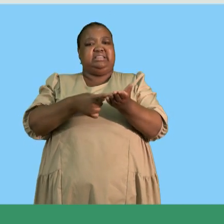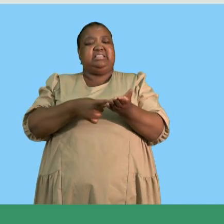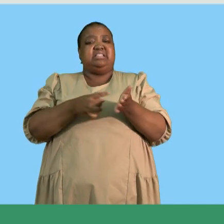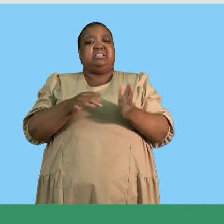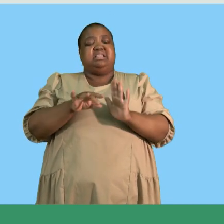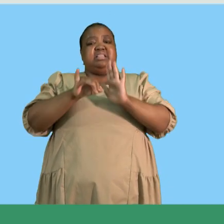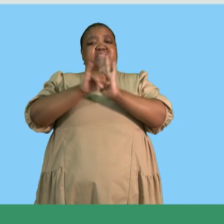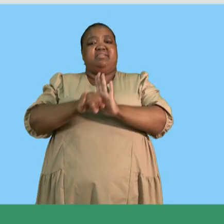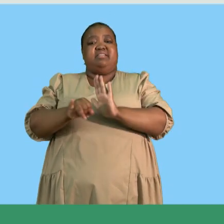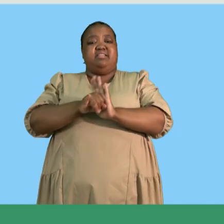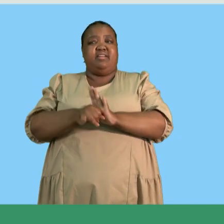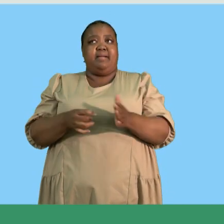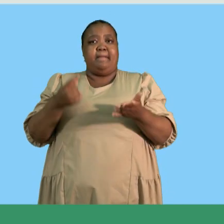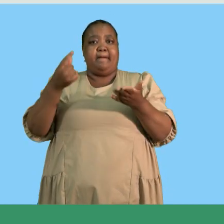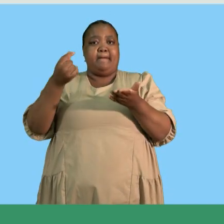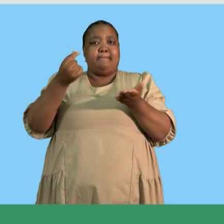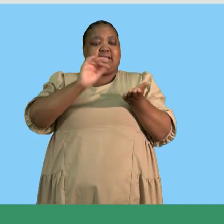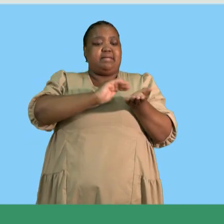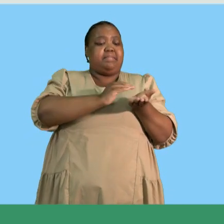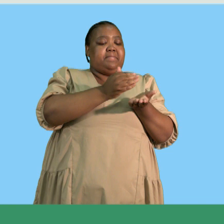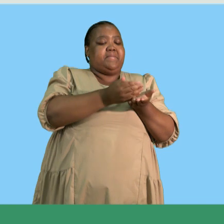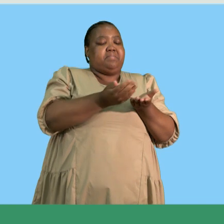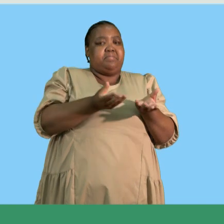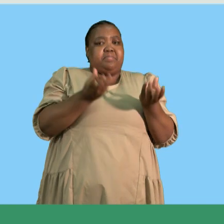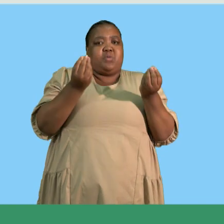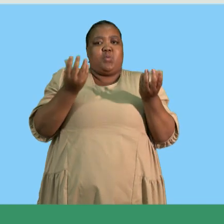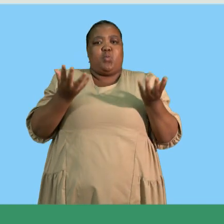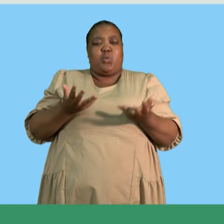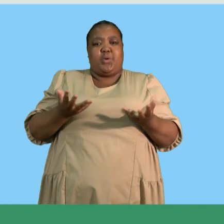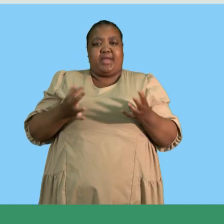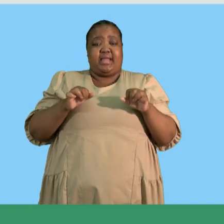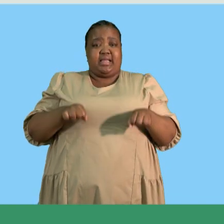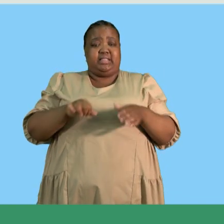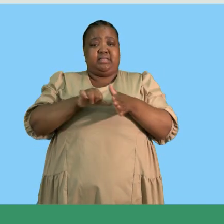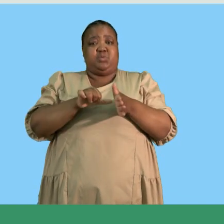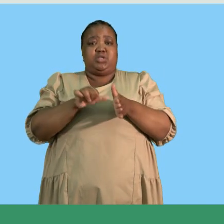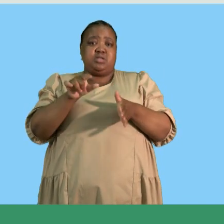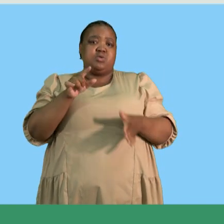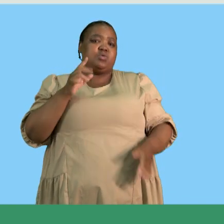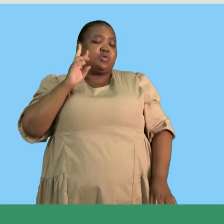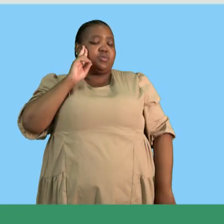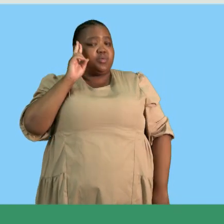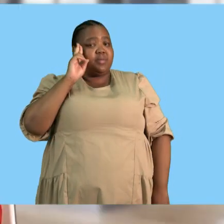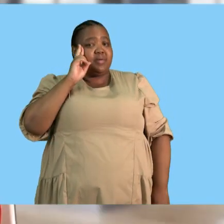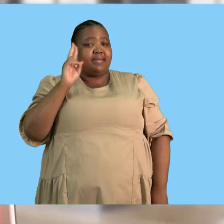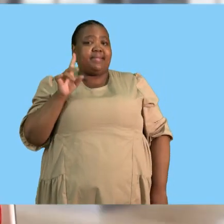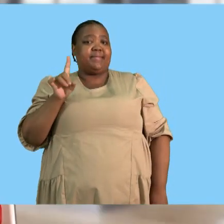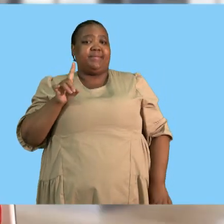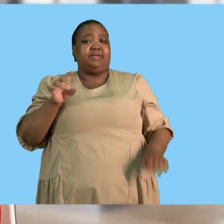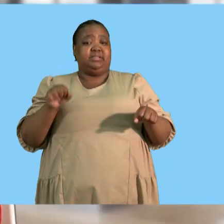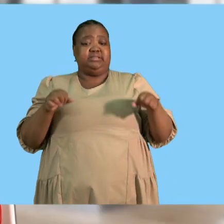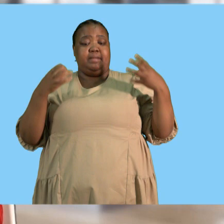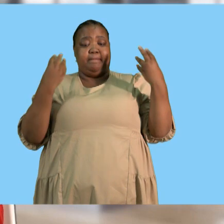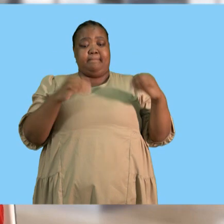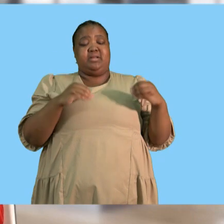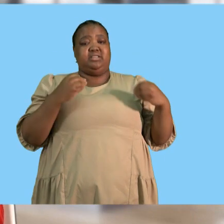identifying the sources of funding. Now, for you to remember, is that you need to note that businesses